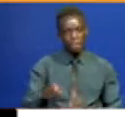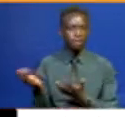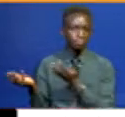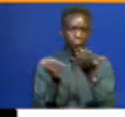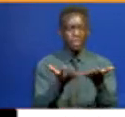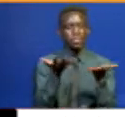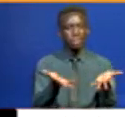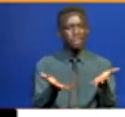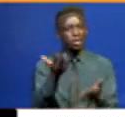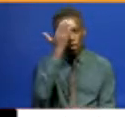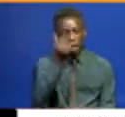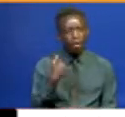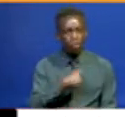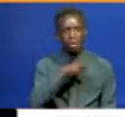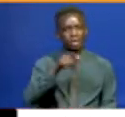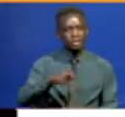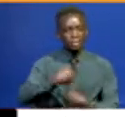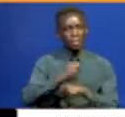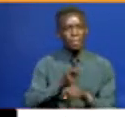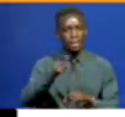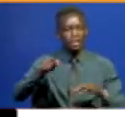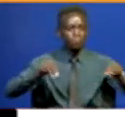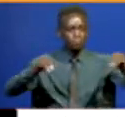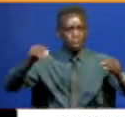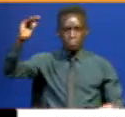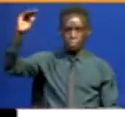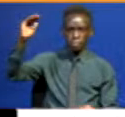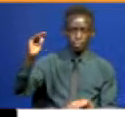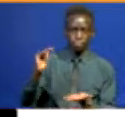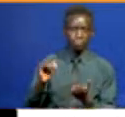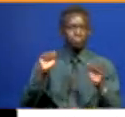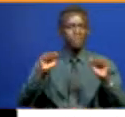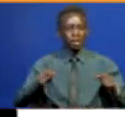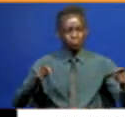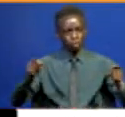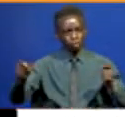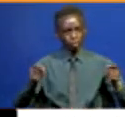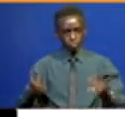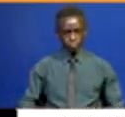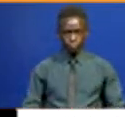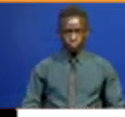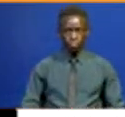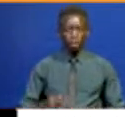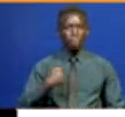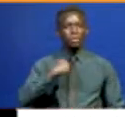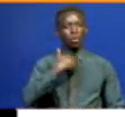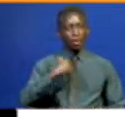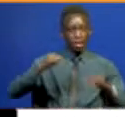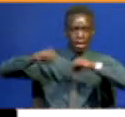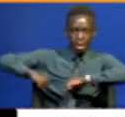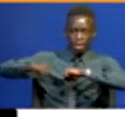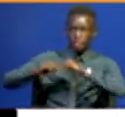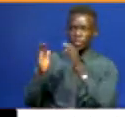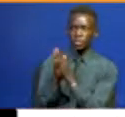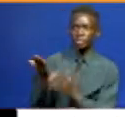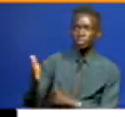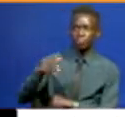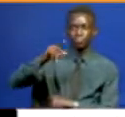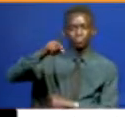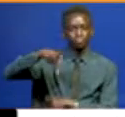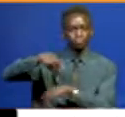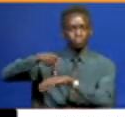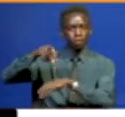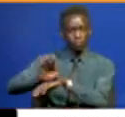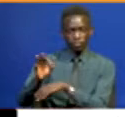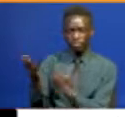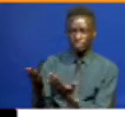can bring this one to a manageable level. I talk about, and I want to agree with Prof, the issue of prescription